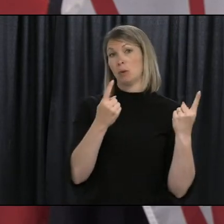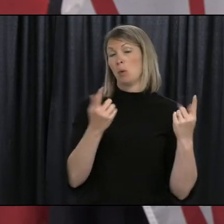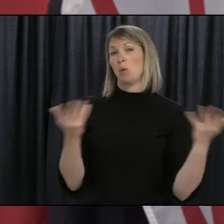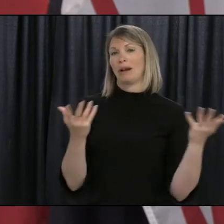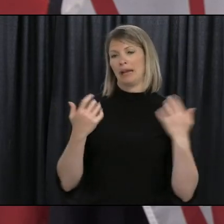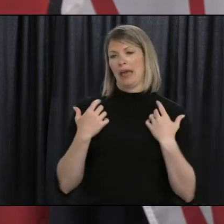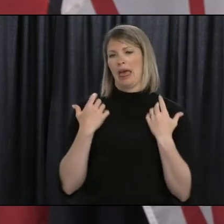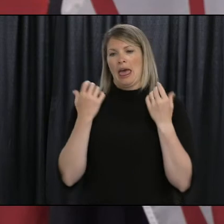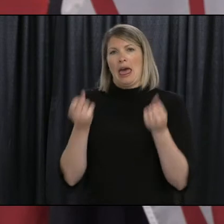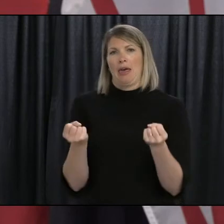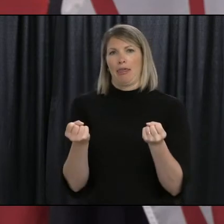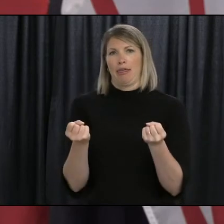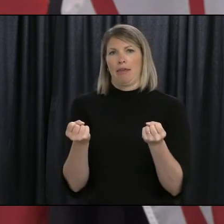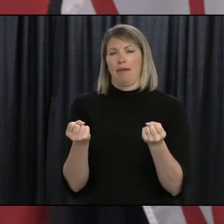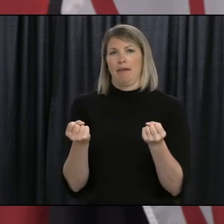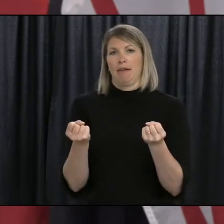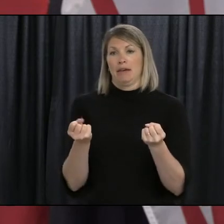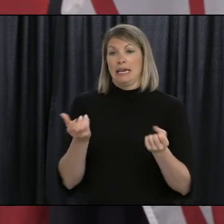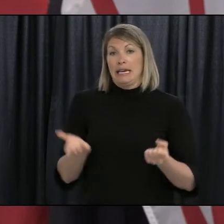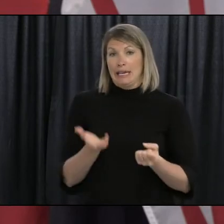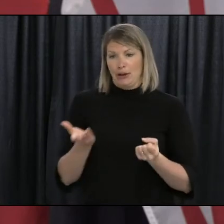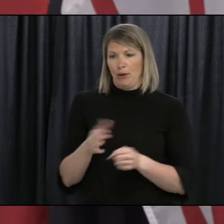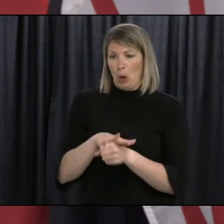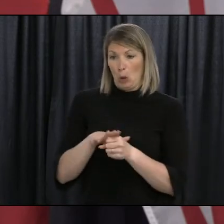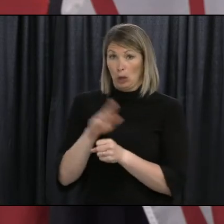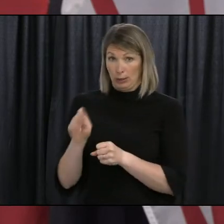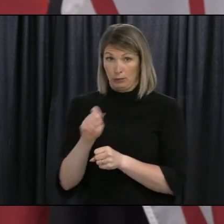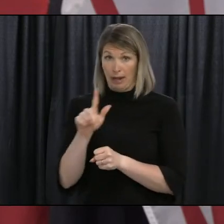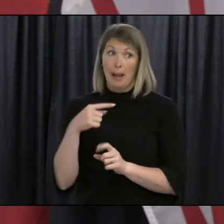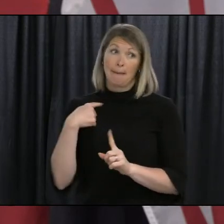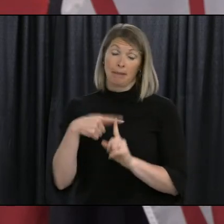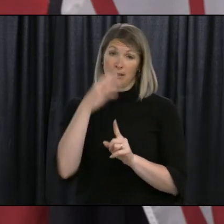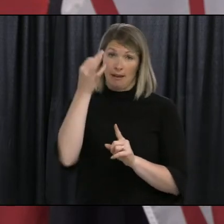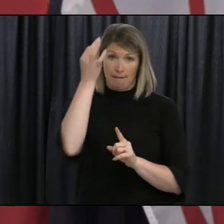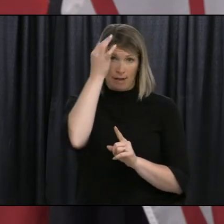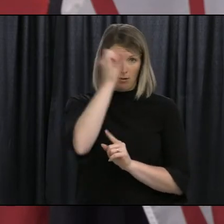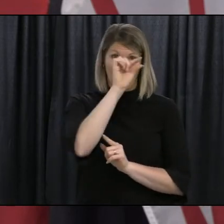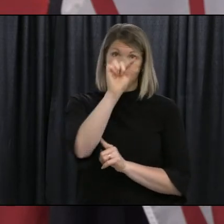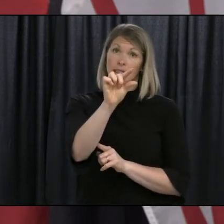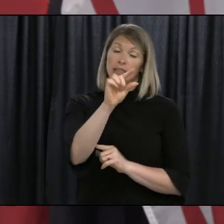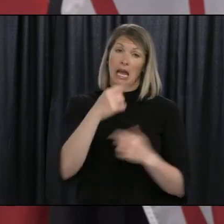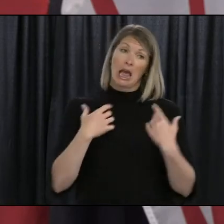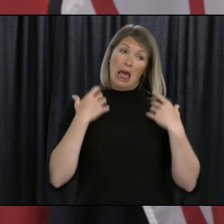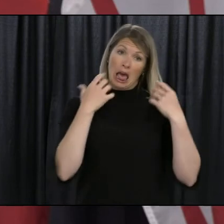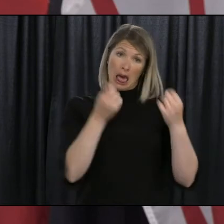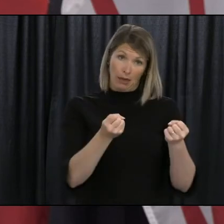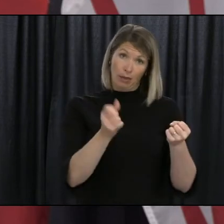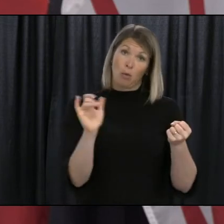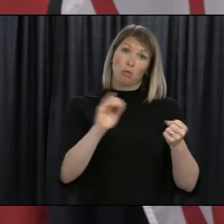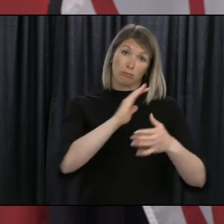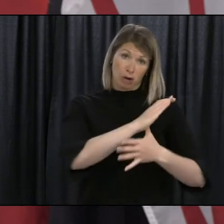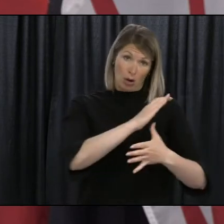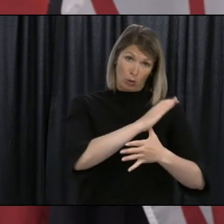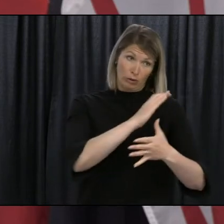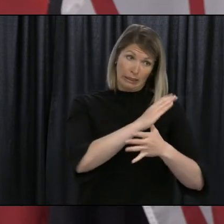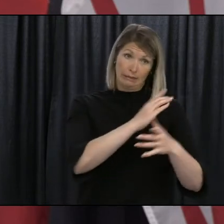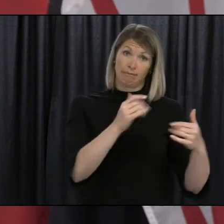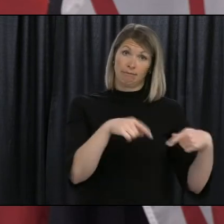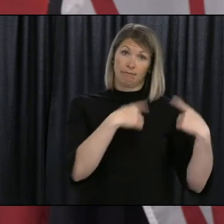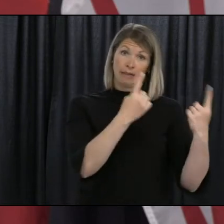country and the people of the province. But talks resumed. Talks continue with Ottawa and